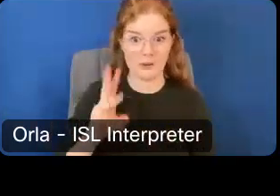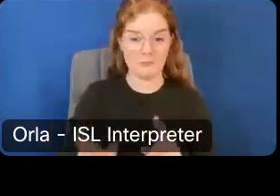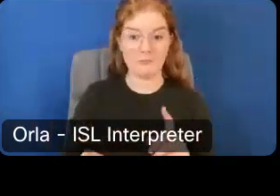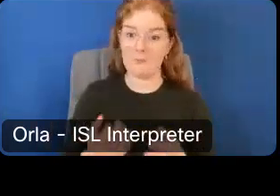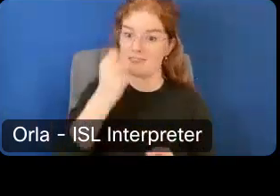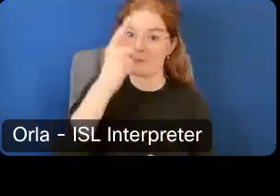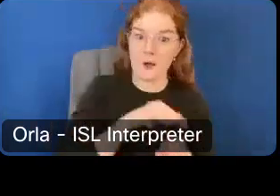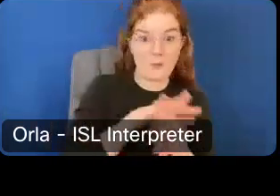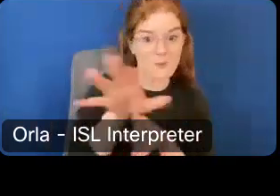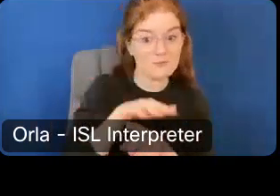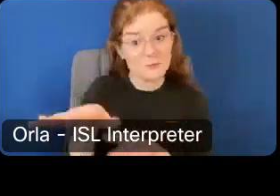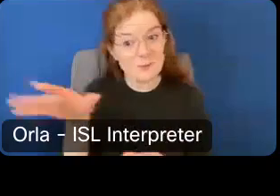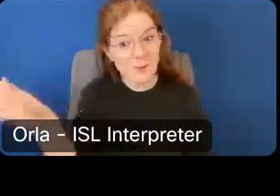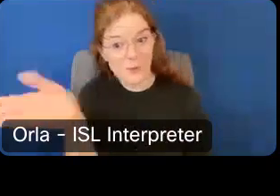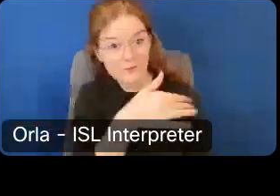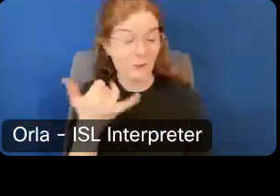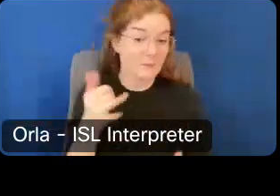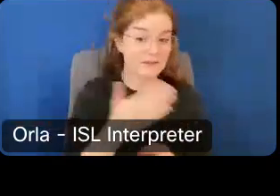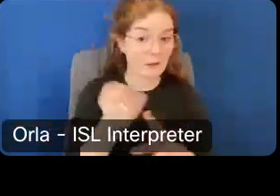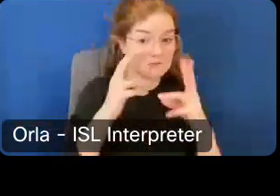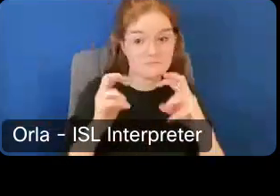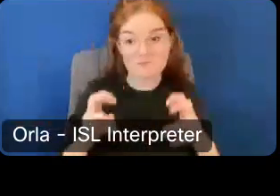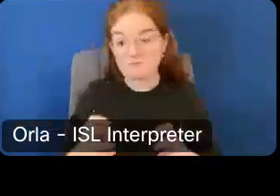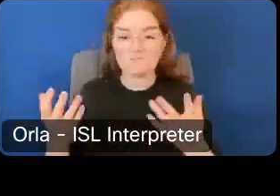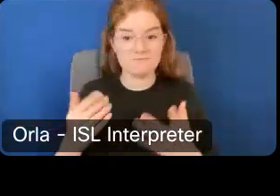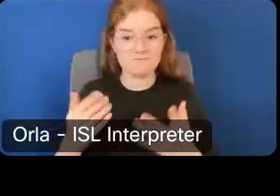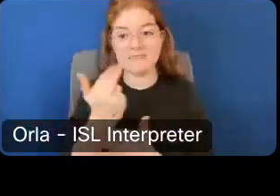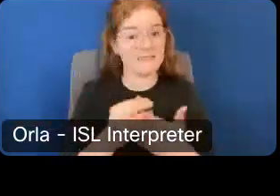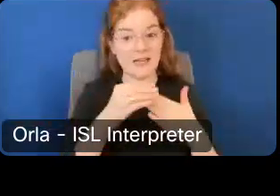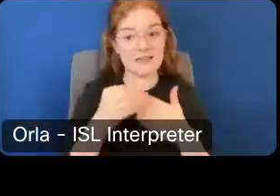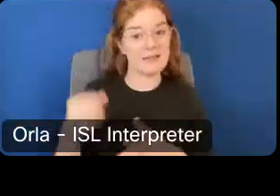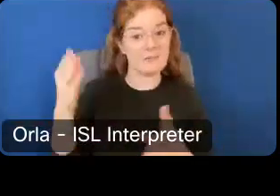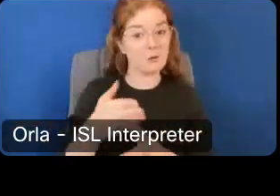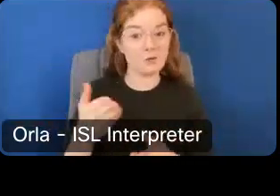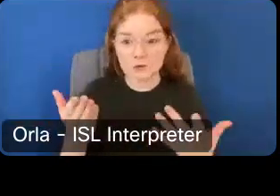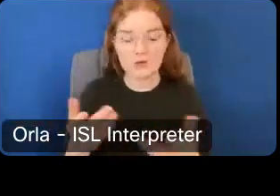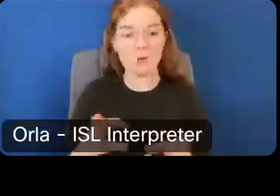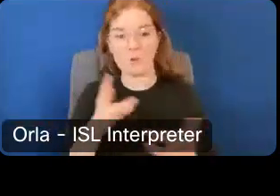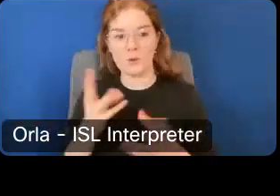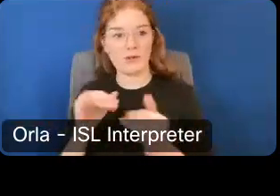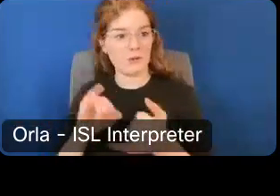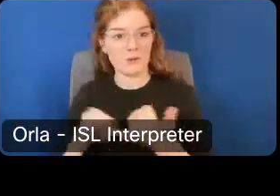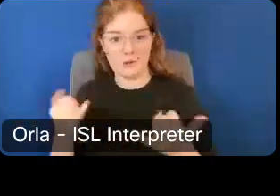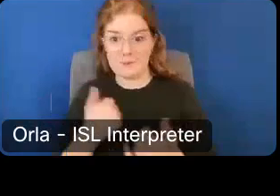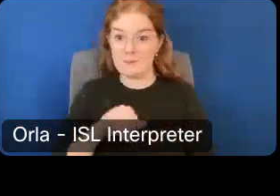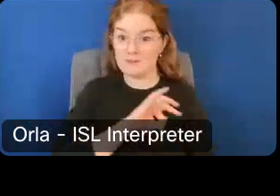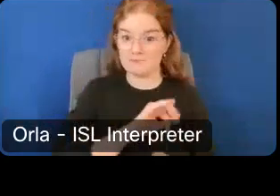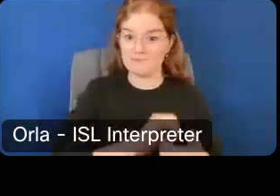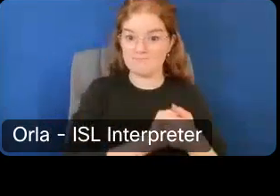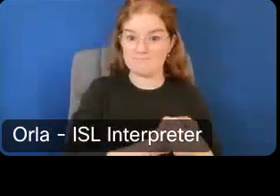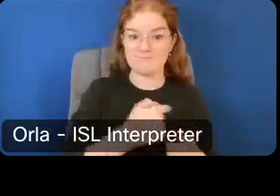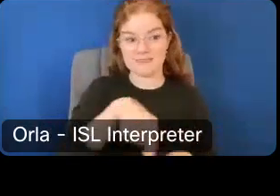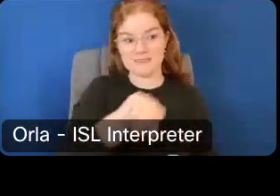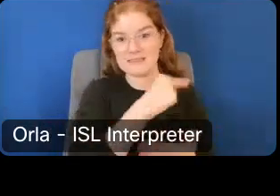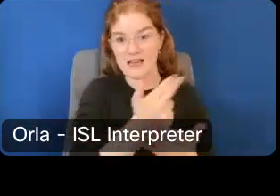you all to kind of look into taking a design-led approach to things and work with my fellow designers. And